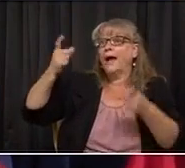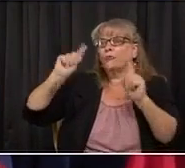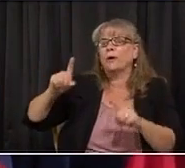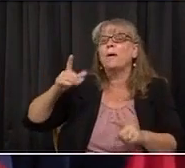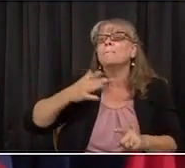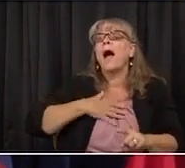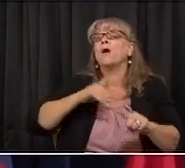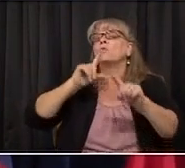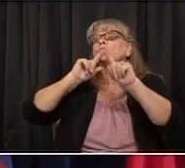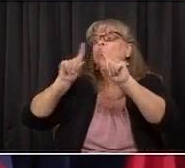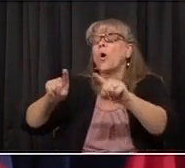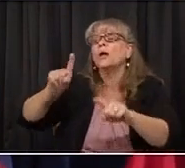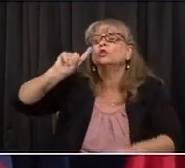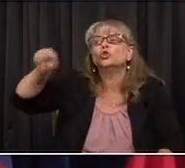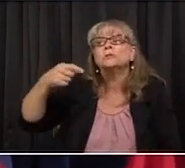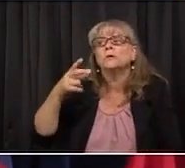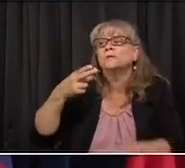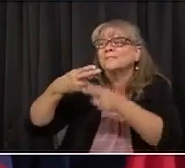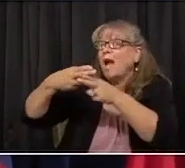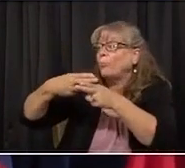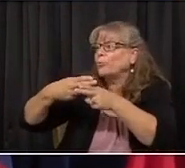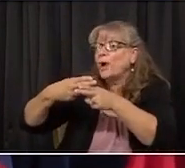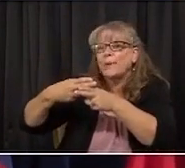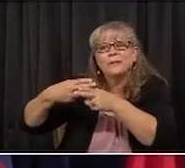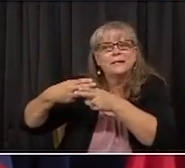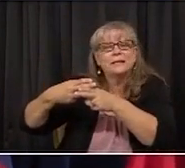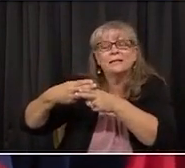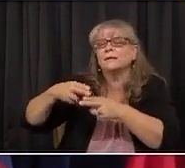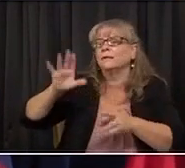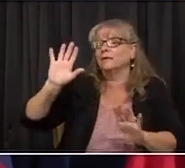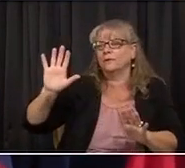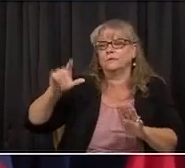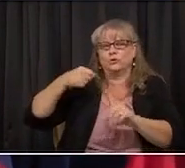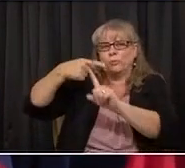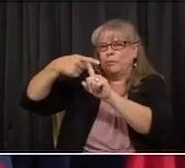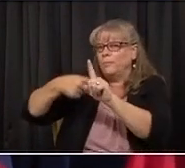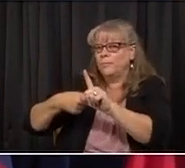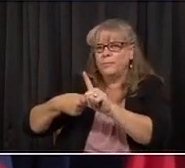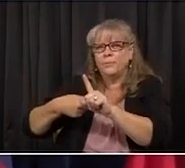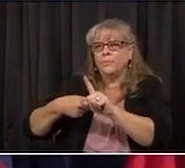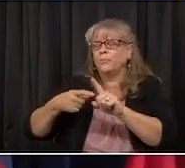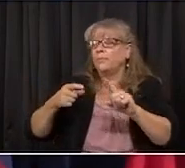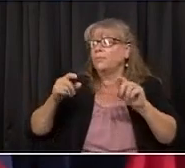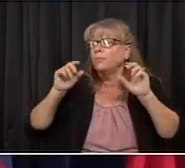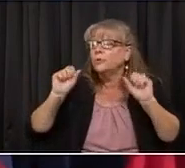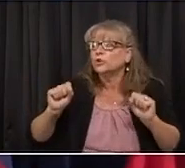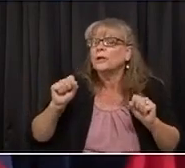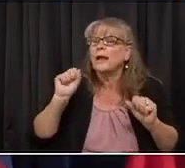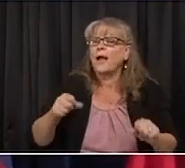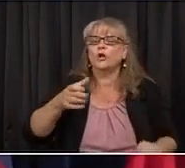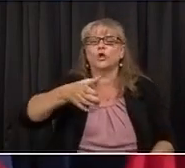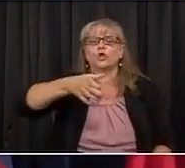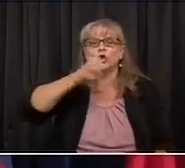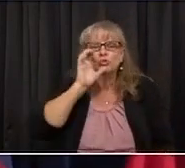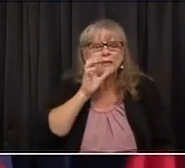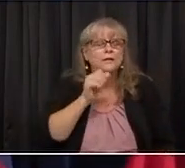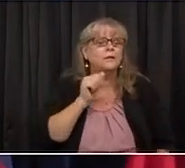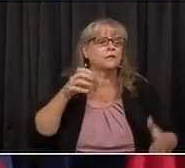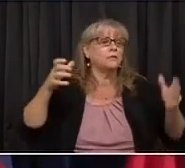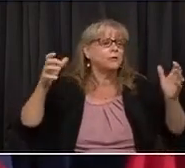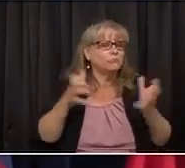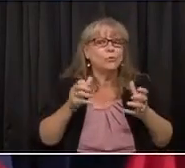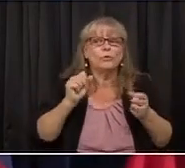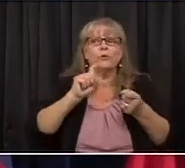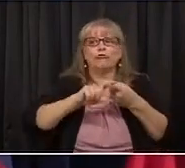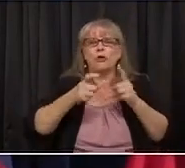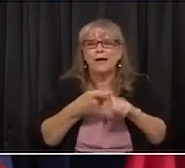people should be able to drink and enjoy their friends and at all hours of the day and night. I don't think it should be cut off at 2 in the morning.